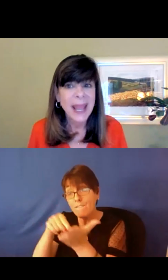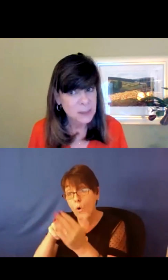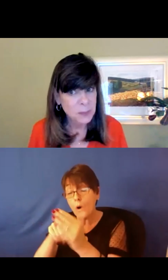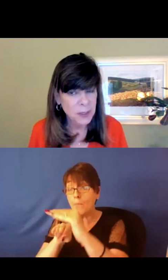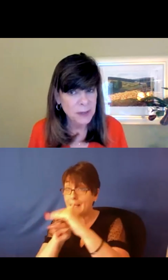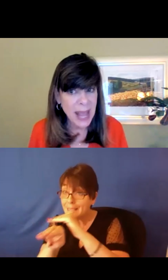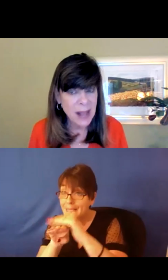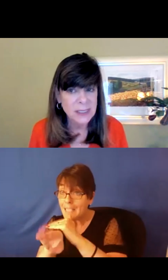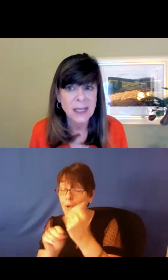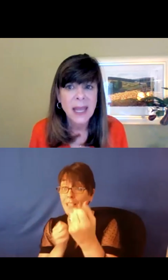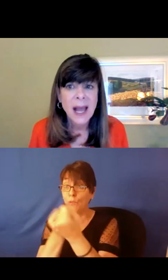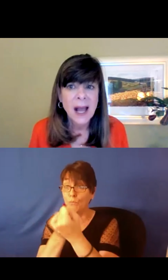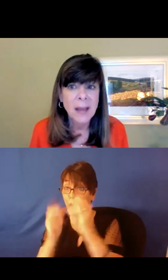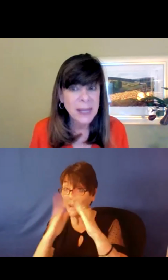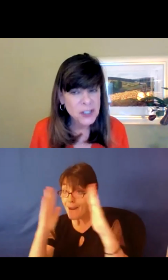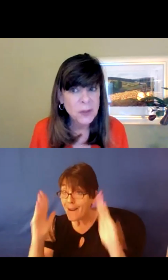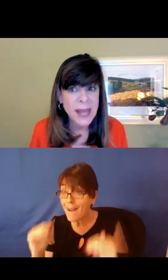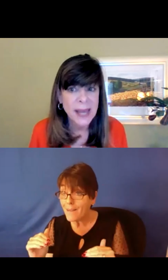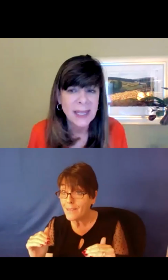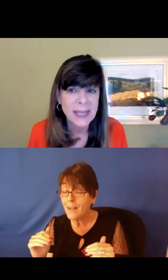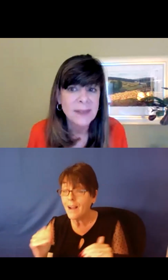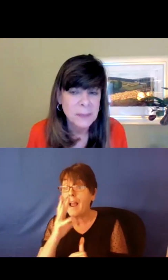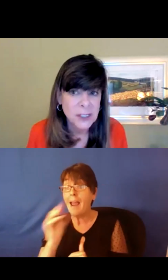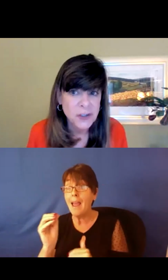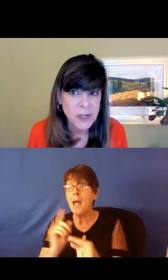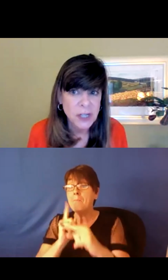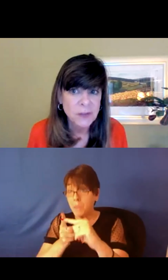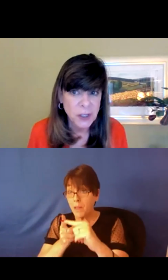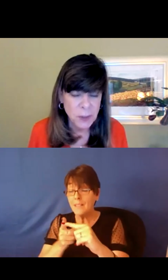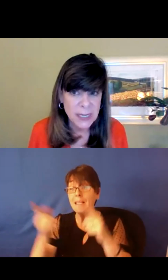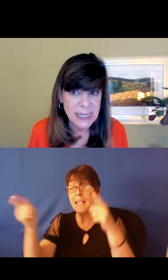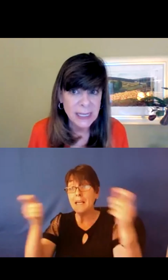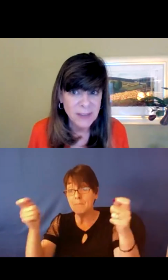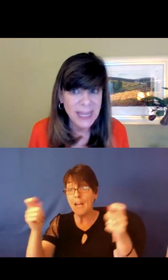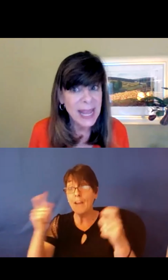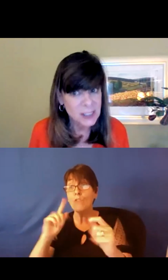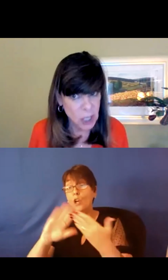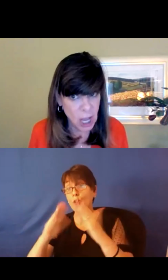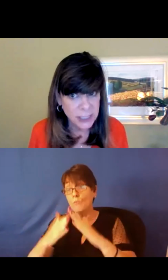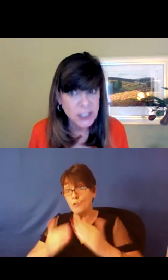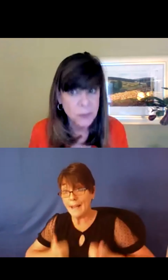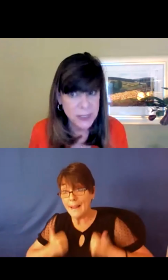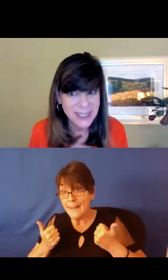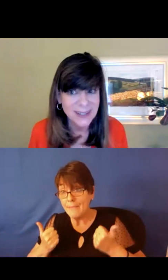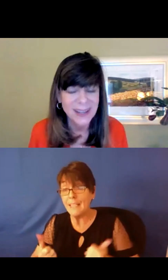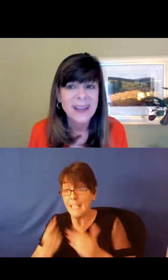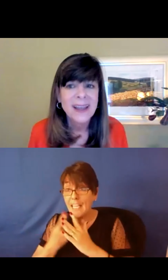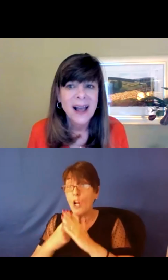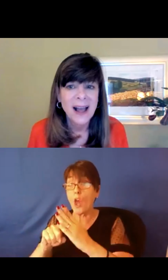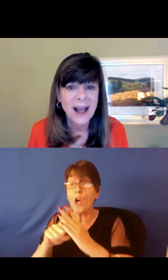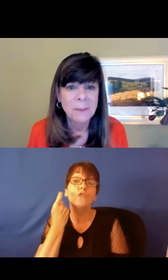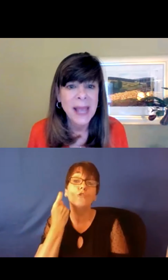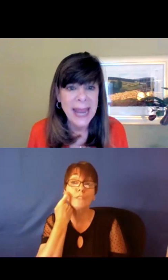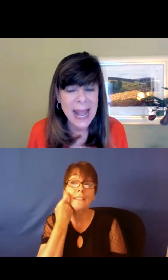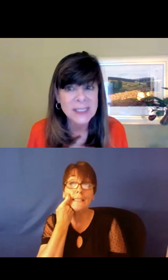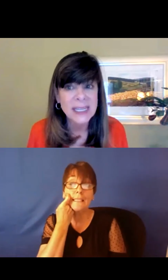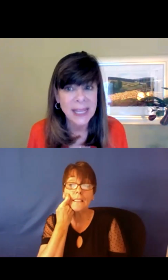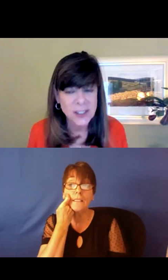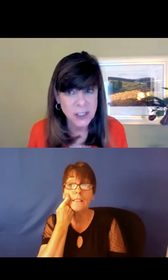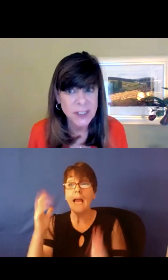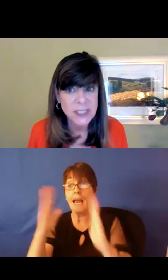accessible, and supportive housing. And to that end, the Administration for Community Living has launched recently